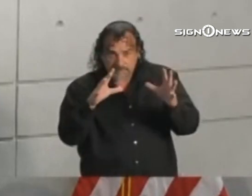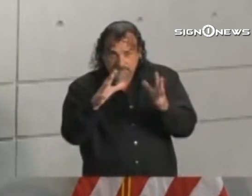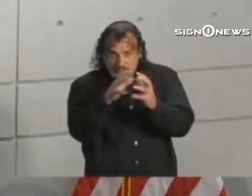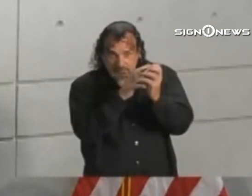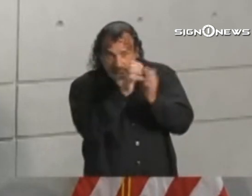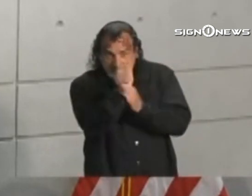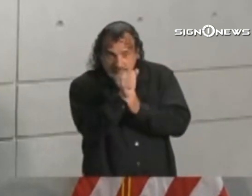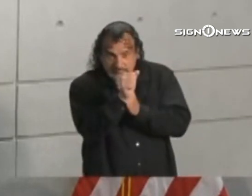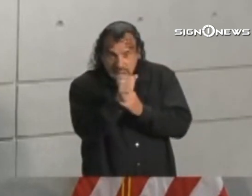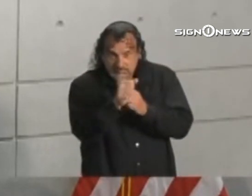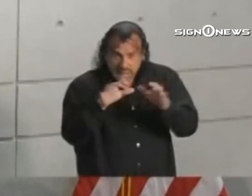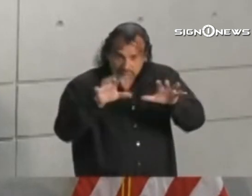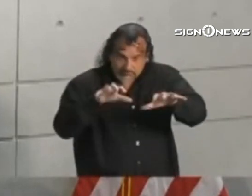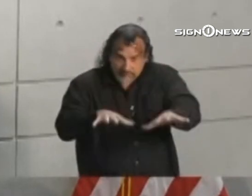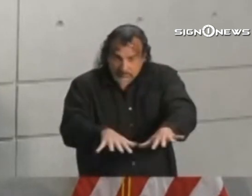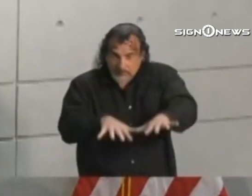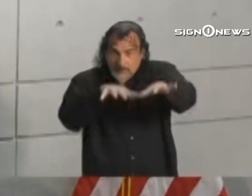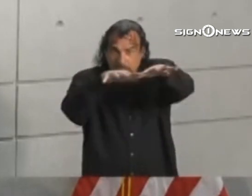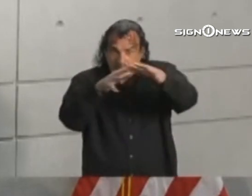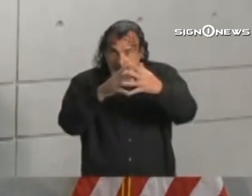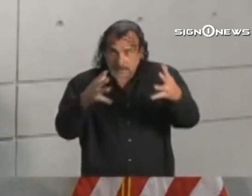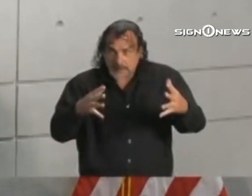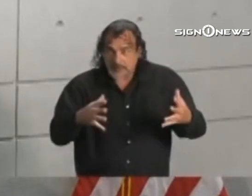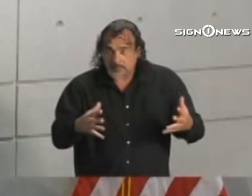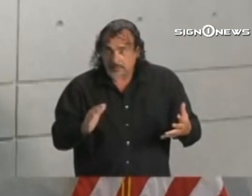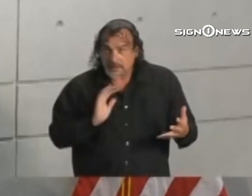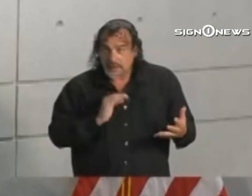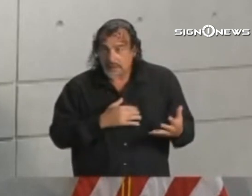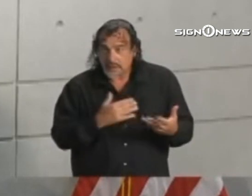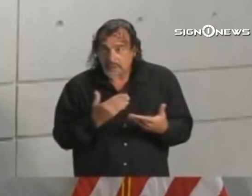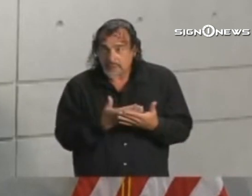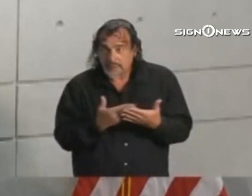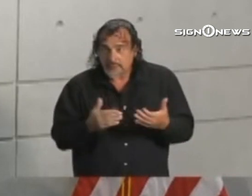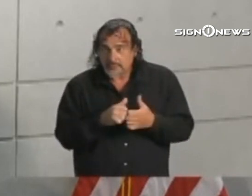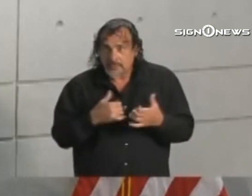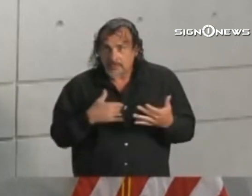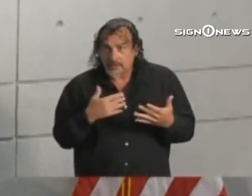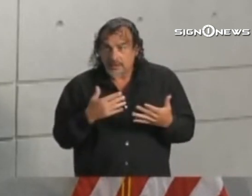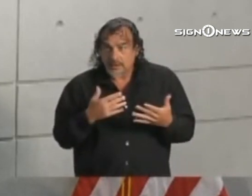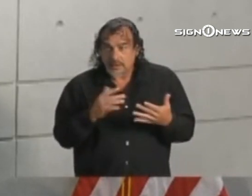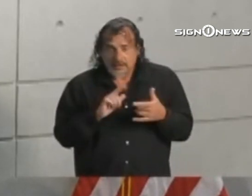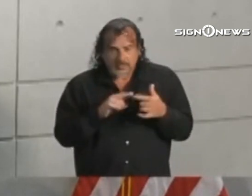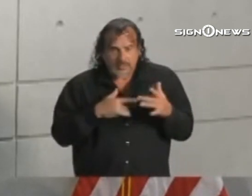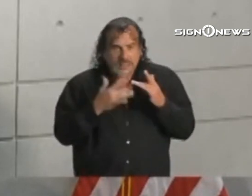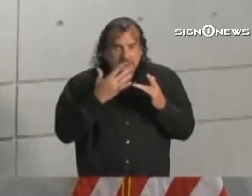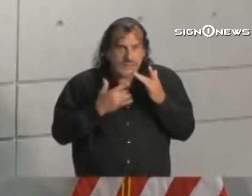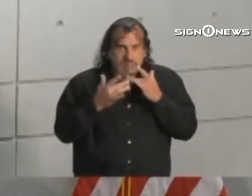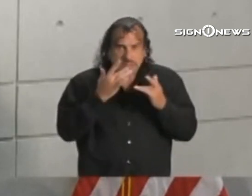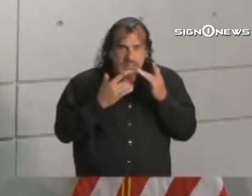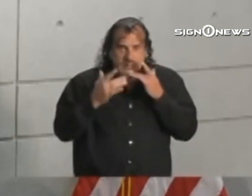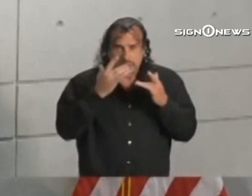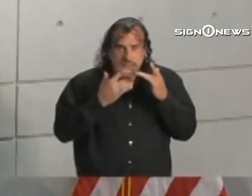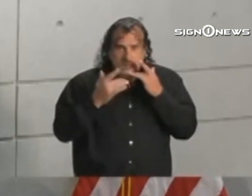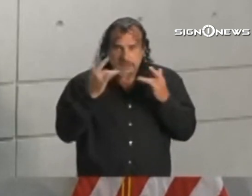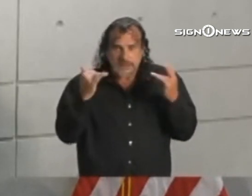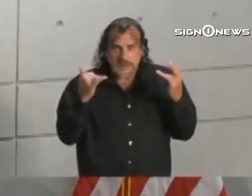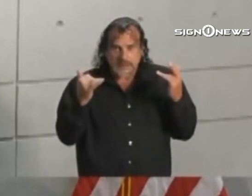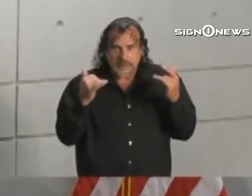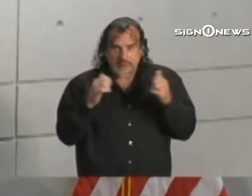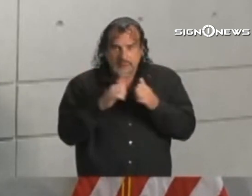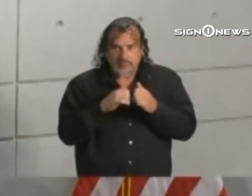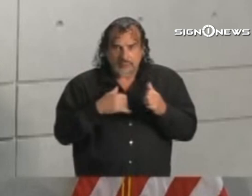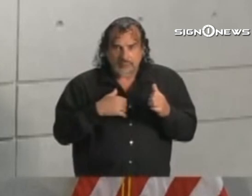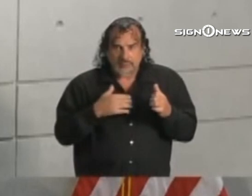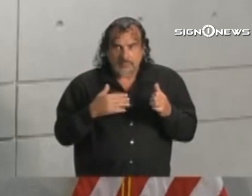might be, our assets and resources are already expended through being there